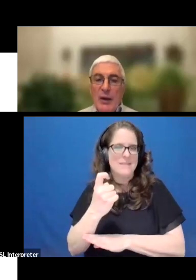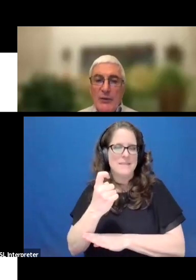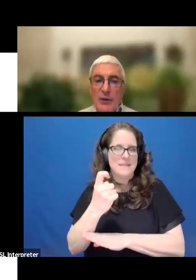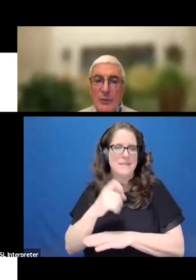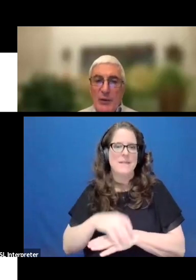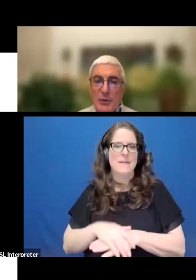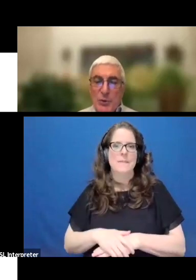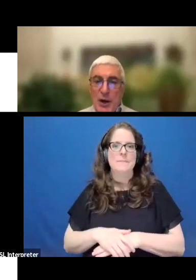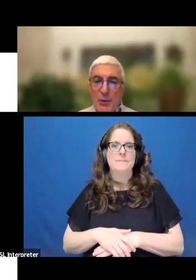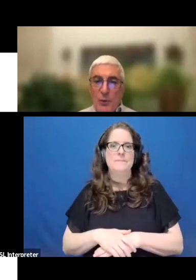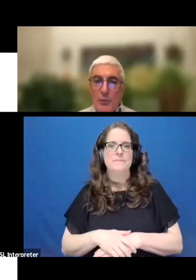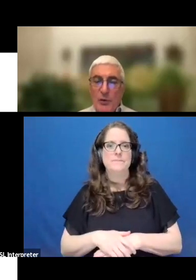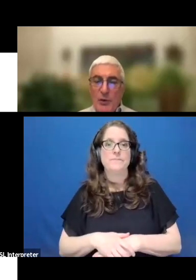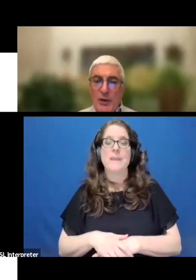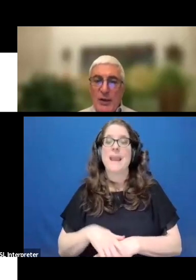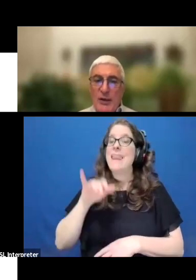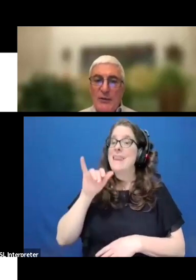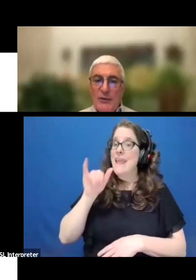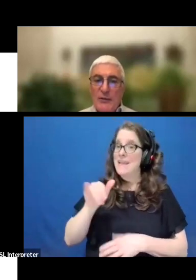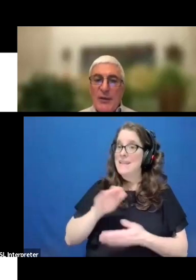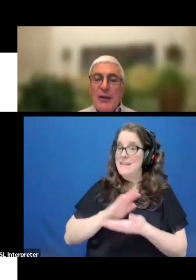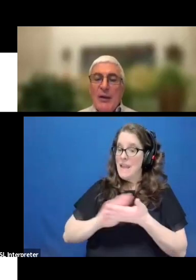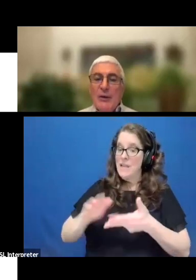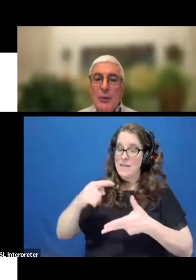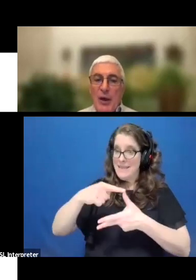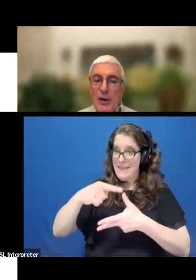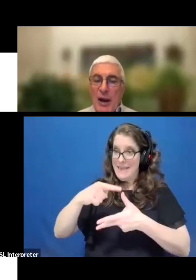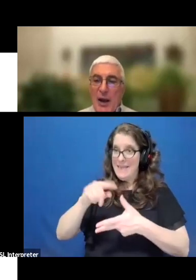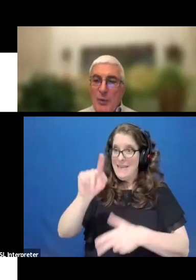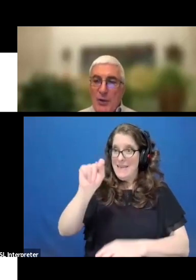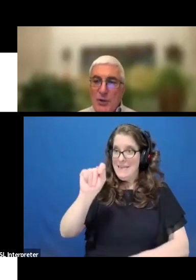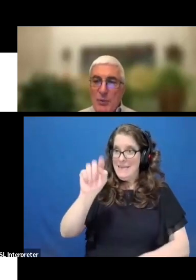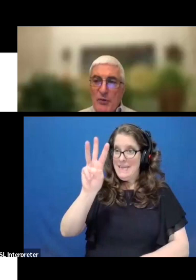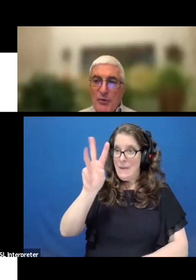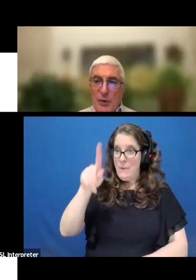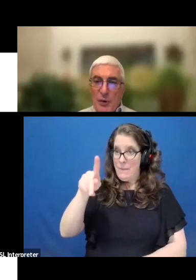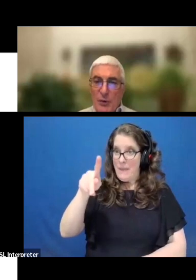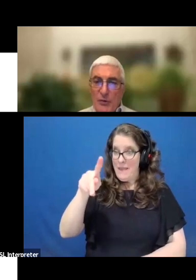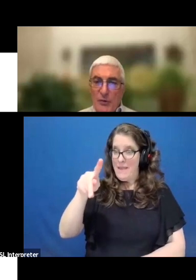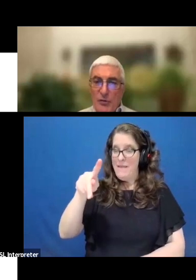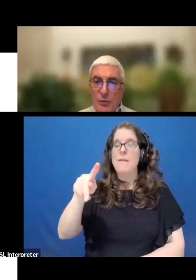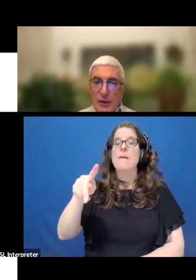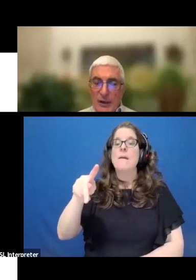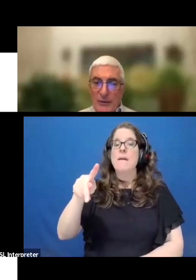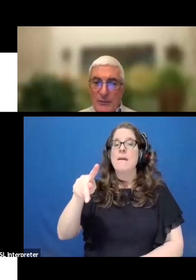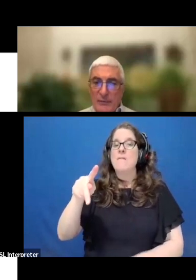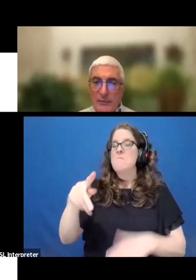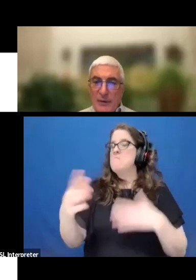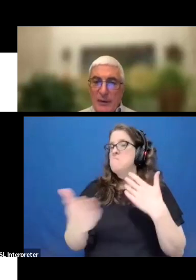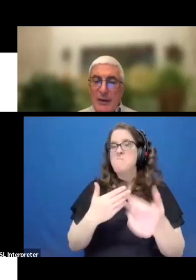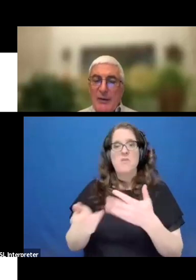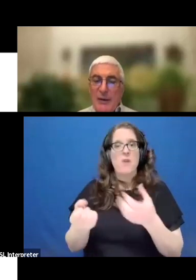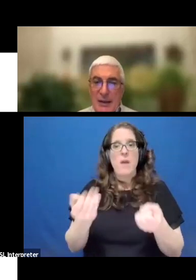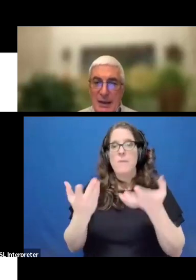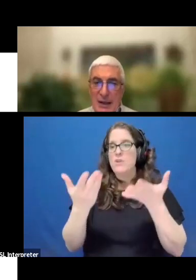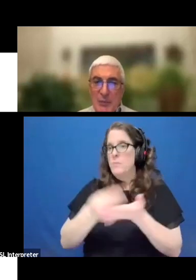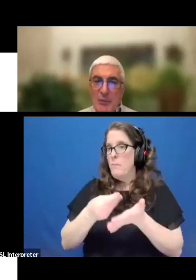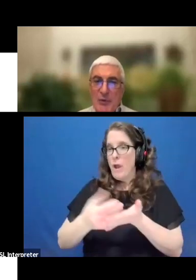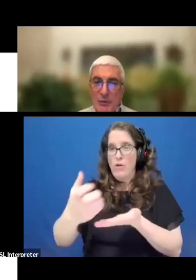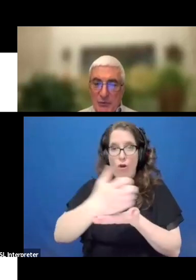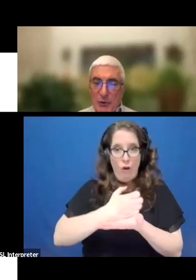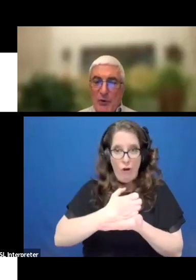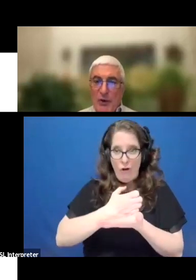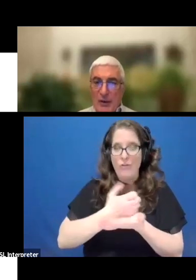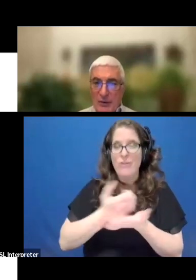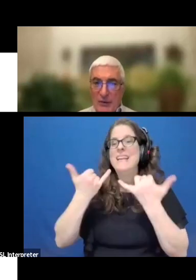The nice thing about the trial work period is no matter how much a person earns during it, they keep